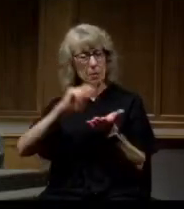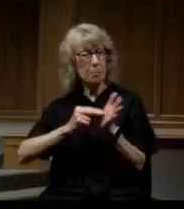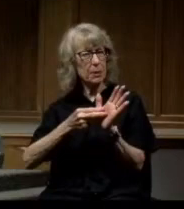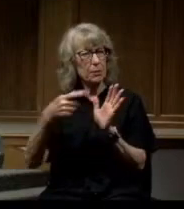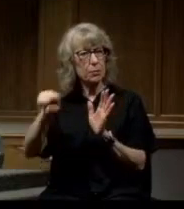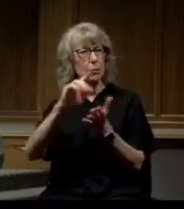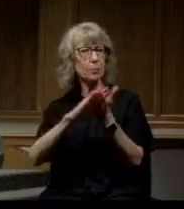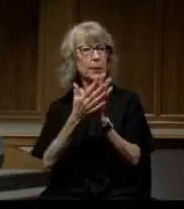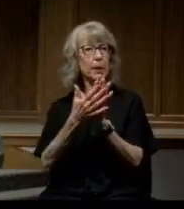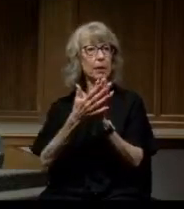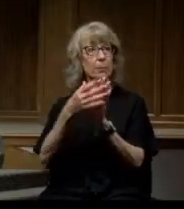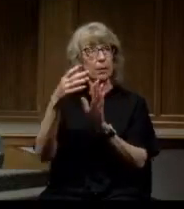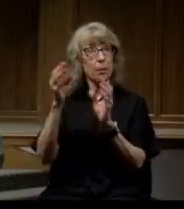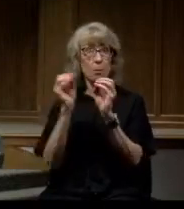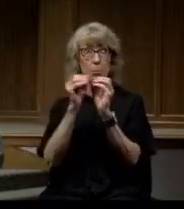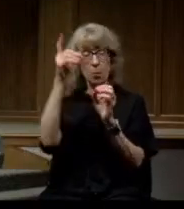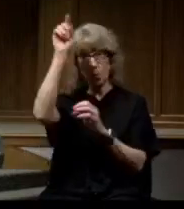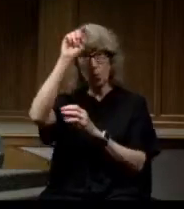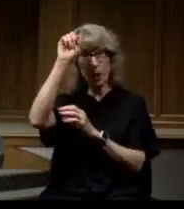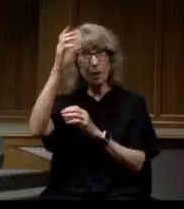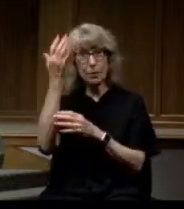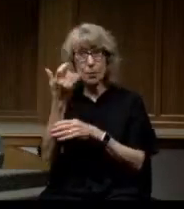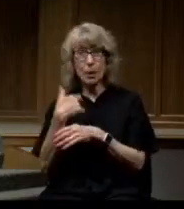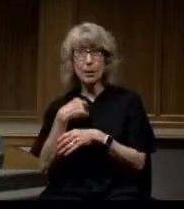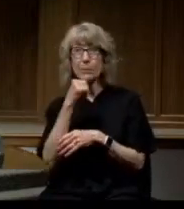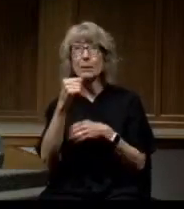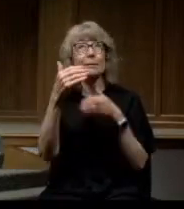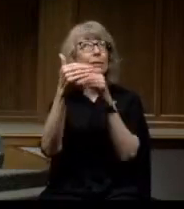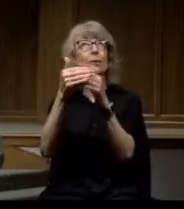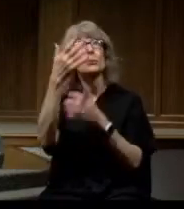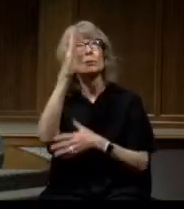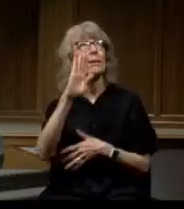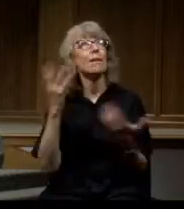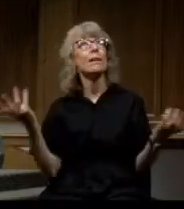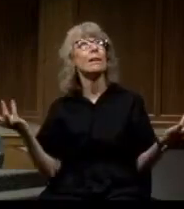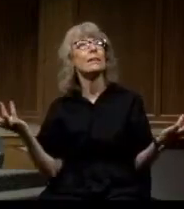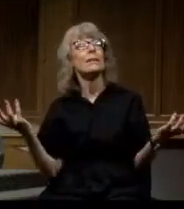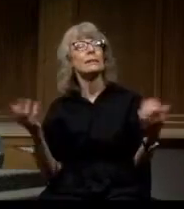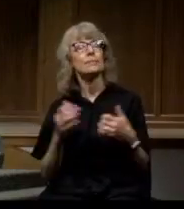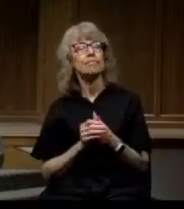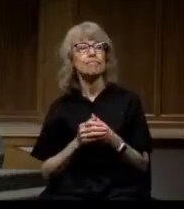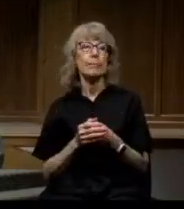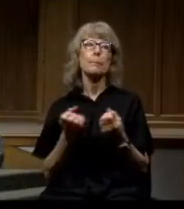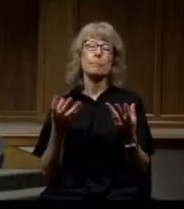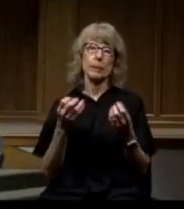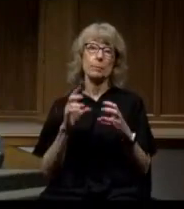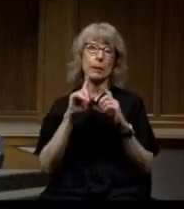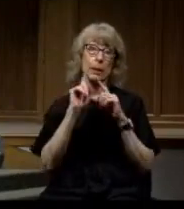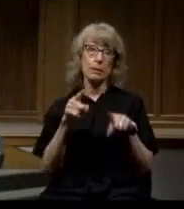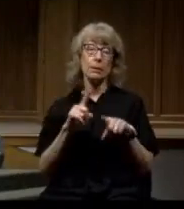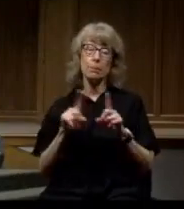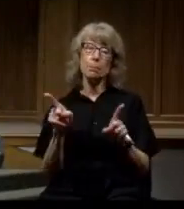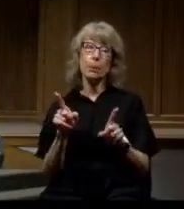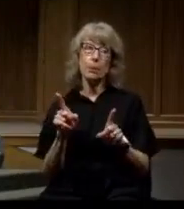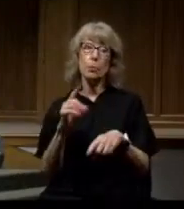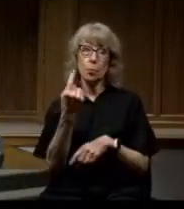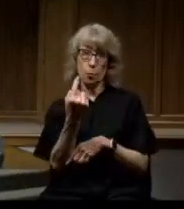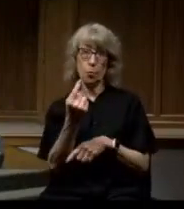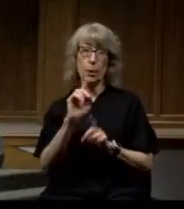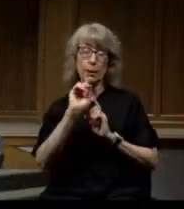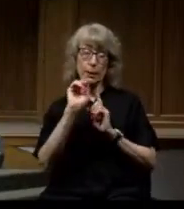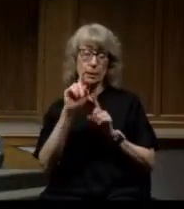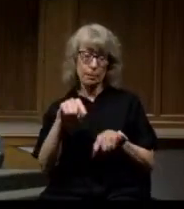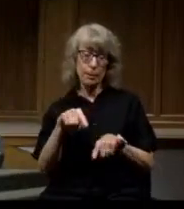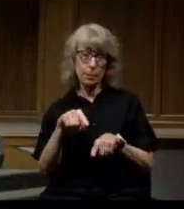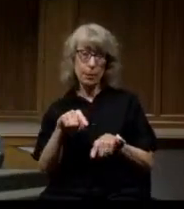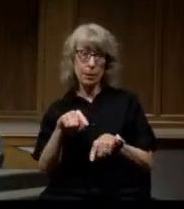am I not as close to God as I want to be? There's a lot of answers to that question, but one is that your